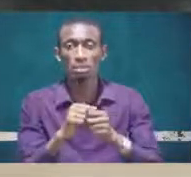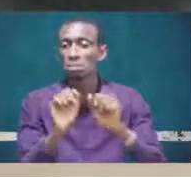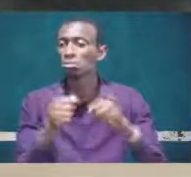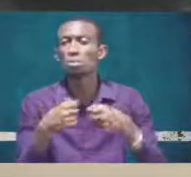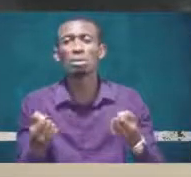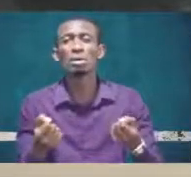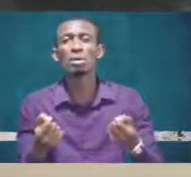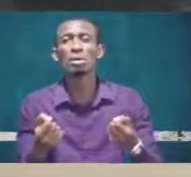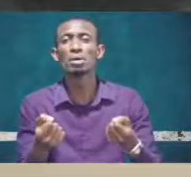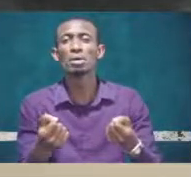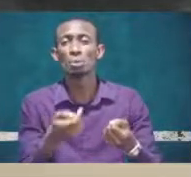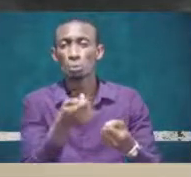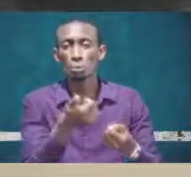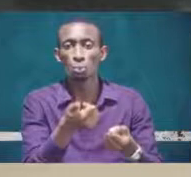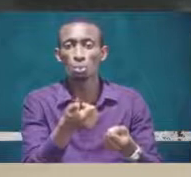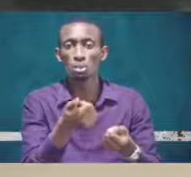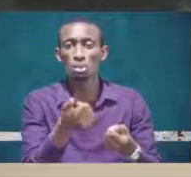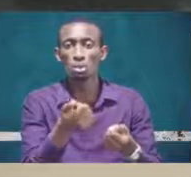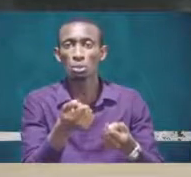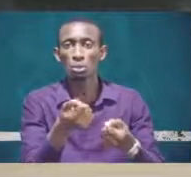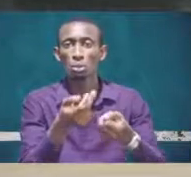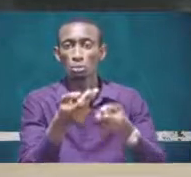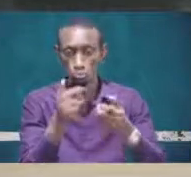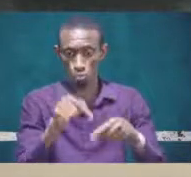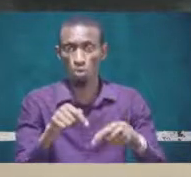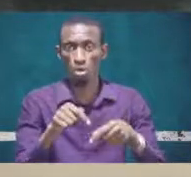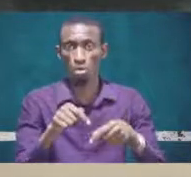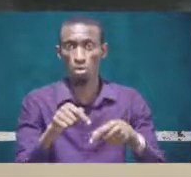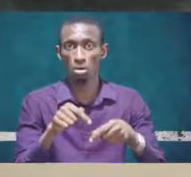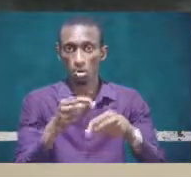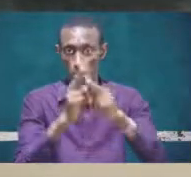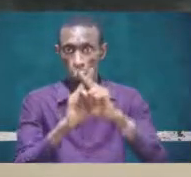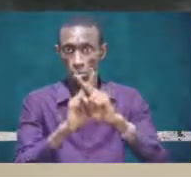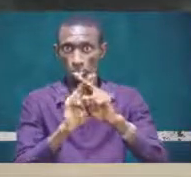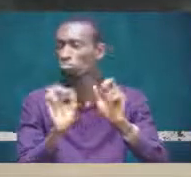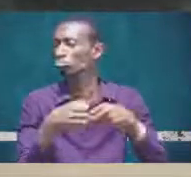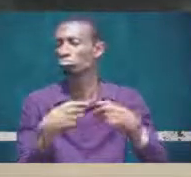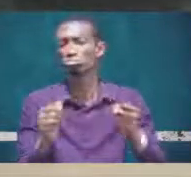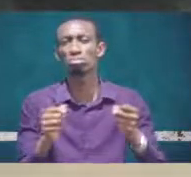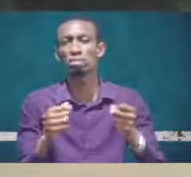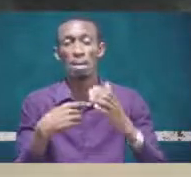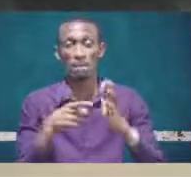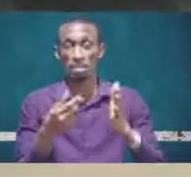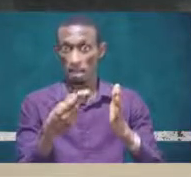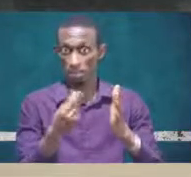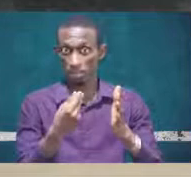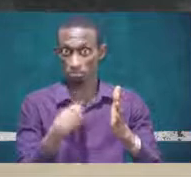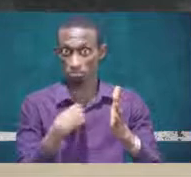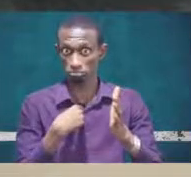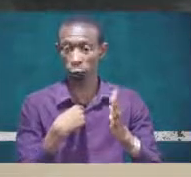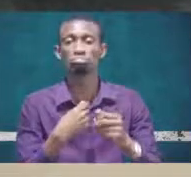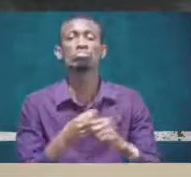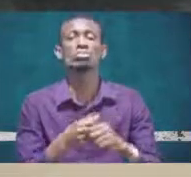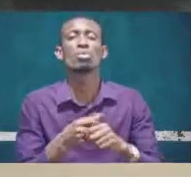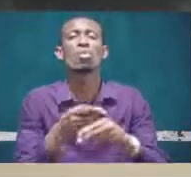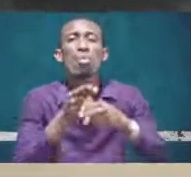possible to buy goods on credit. But with the use of money, it is easier to buy goods. With the use of money,